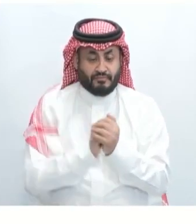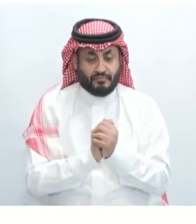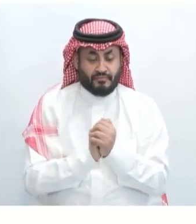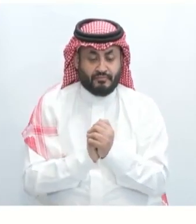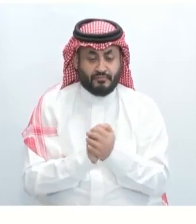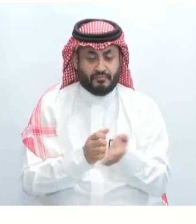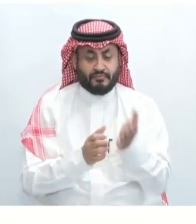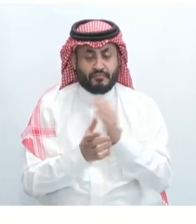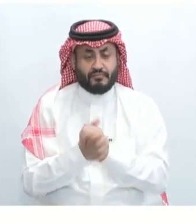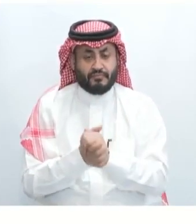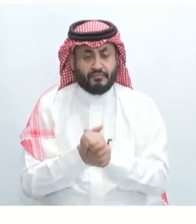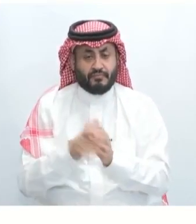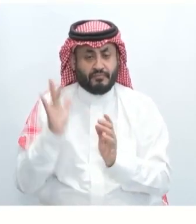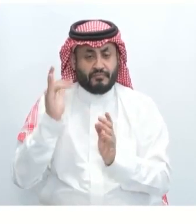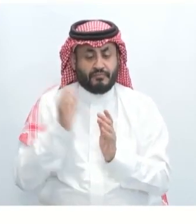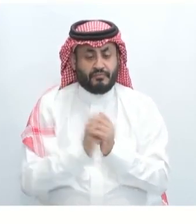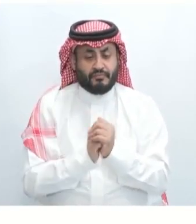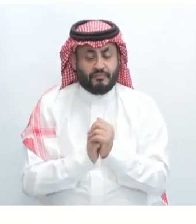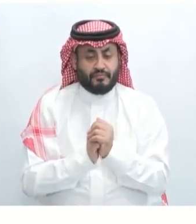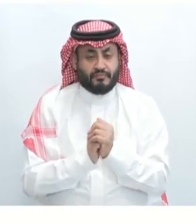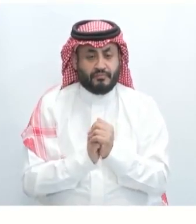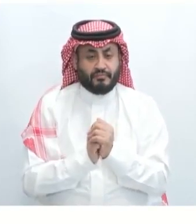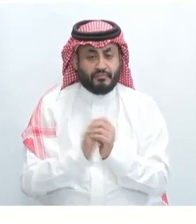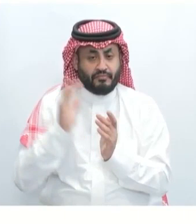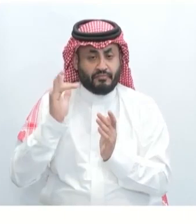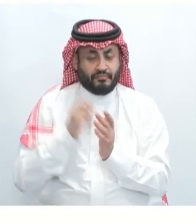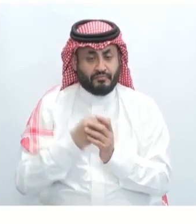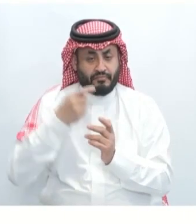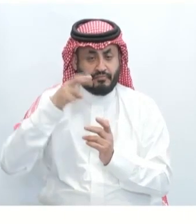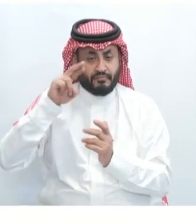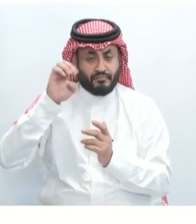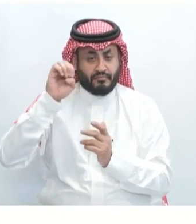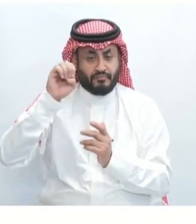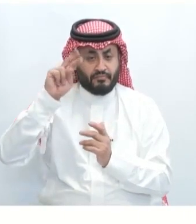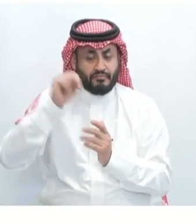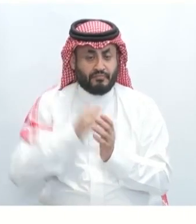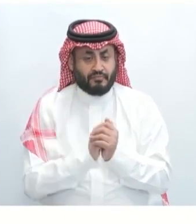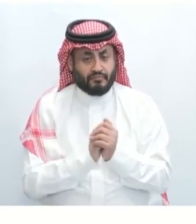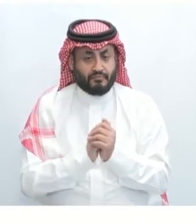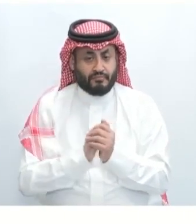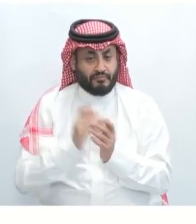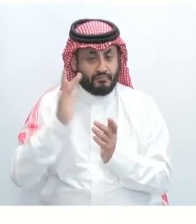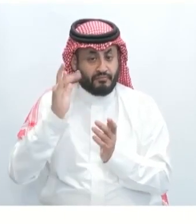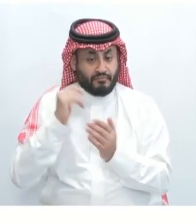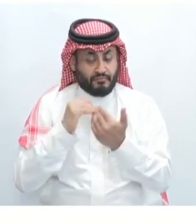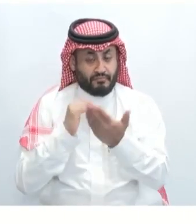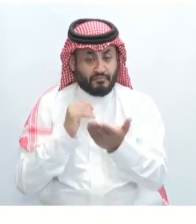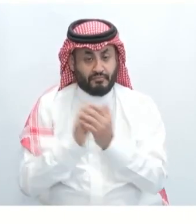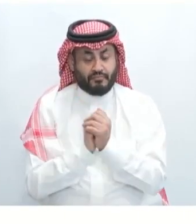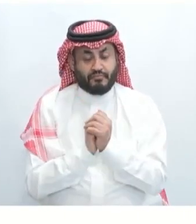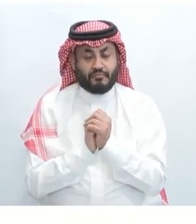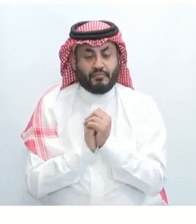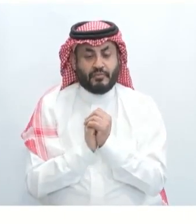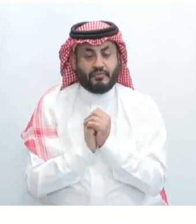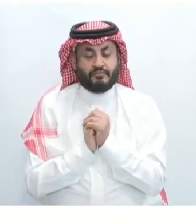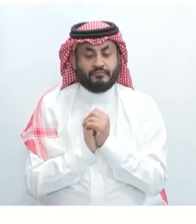red? And is it green? Is it green? What does it mean, green? This is the green. Perfect.